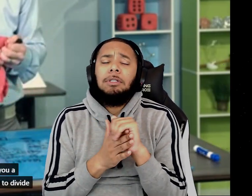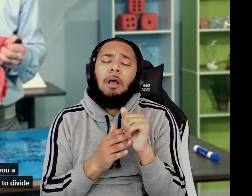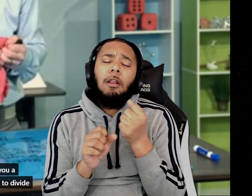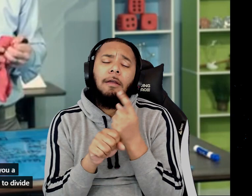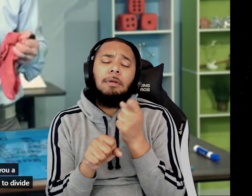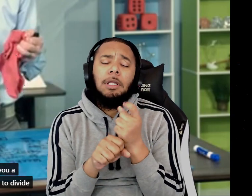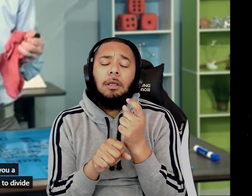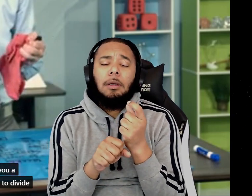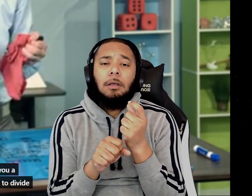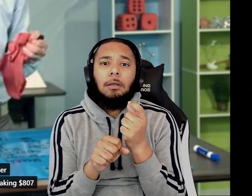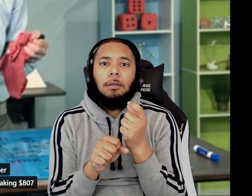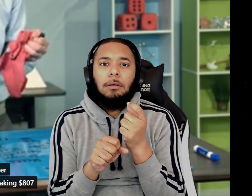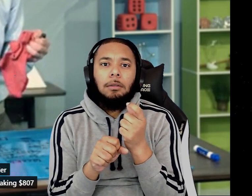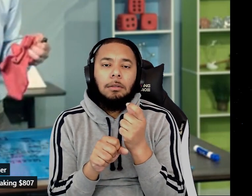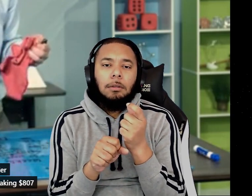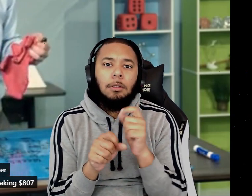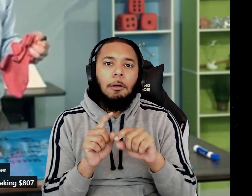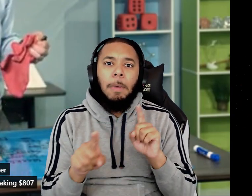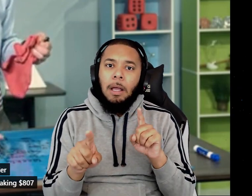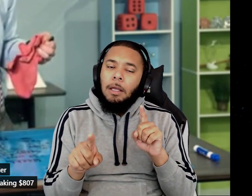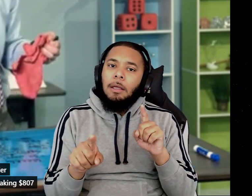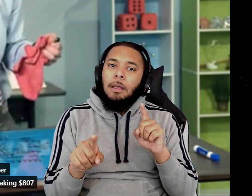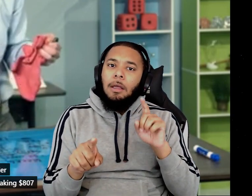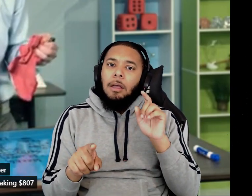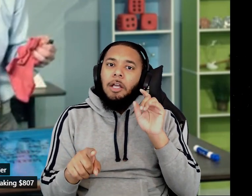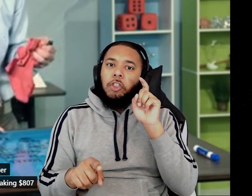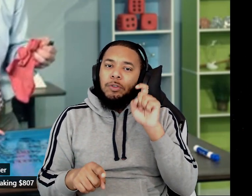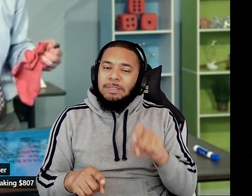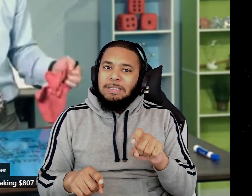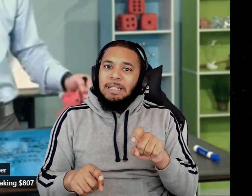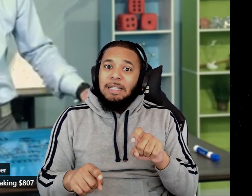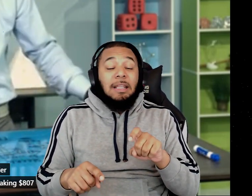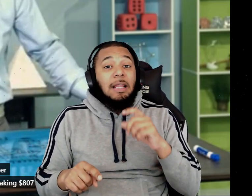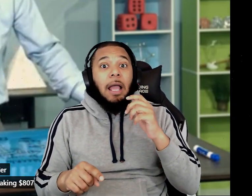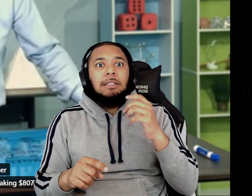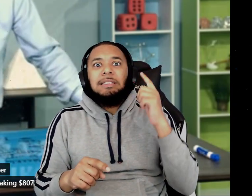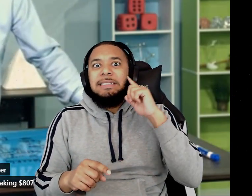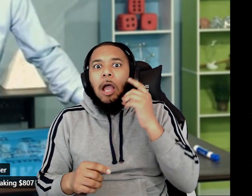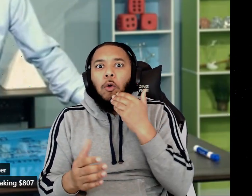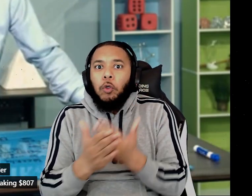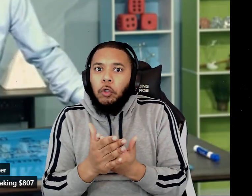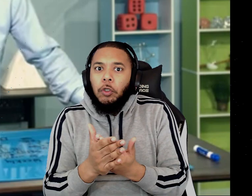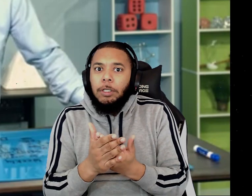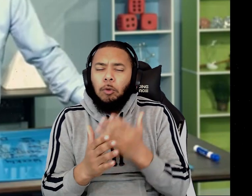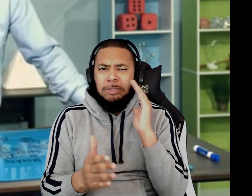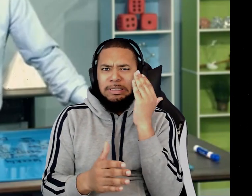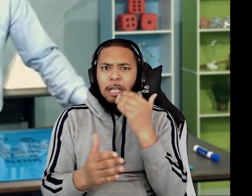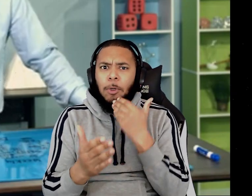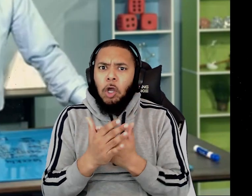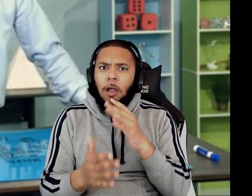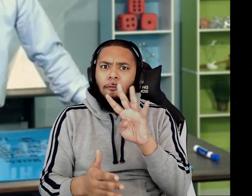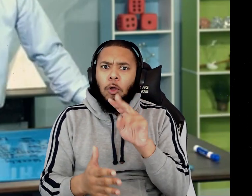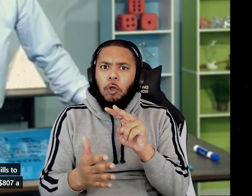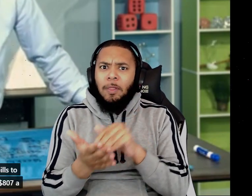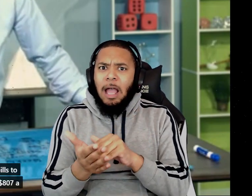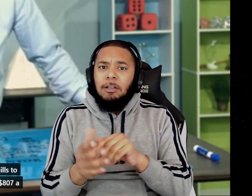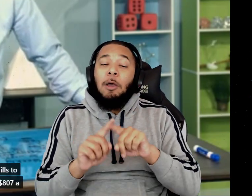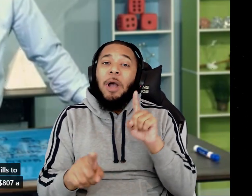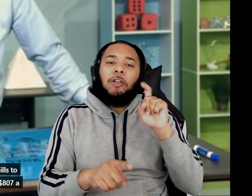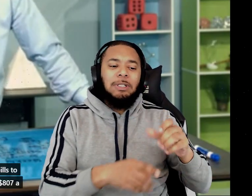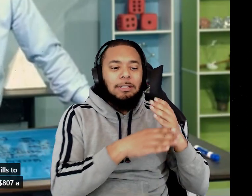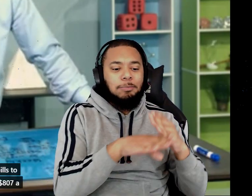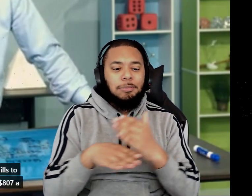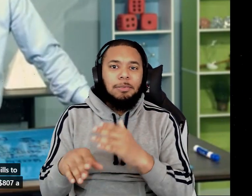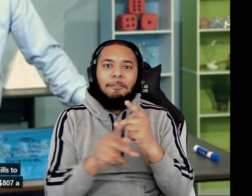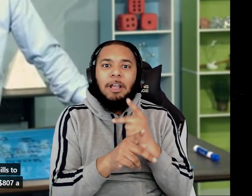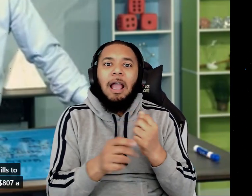song, but you need to divide out your salary into smaller increments, because you're only making $807 a week,